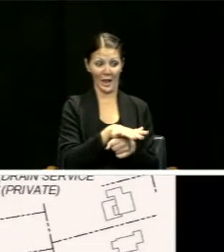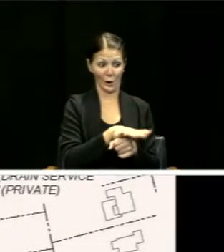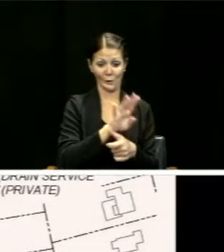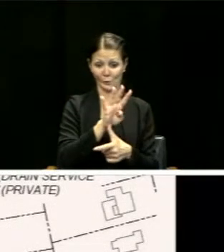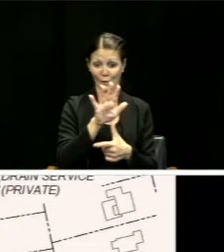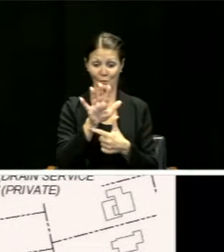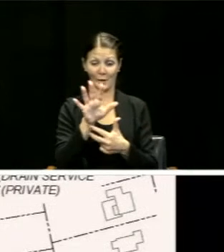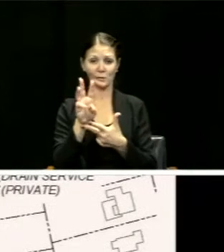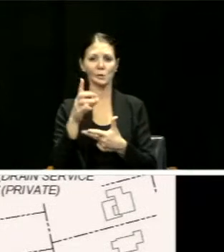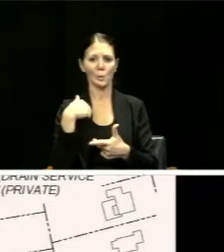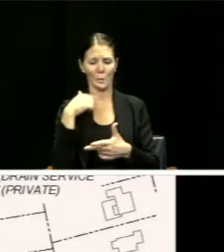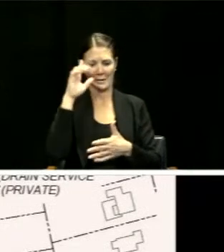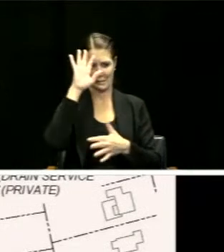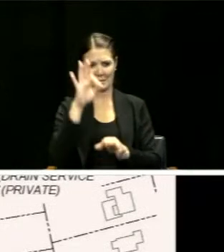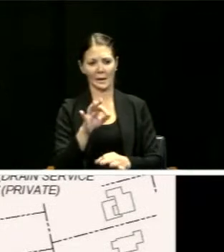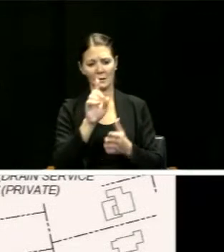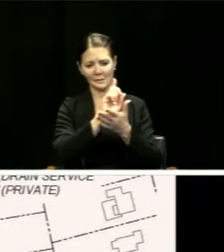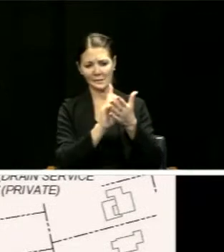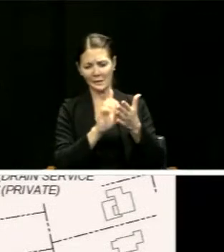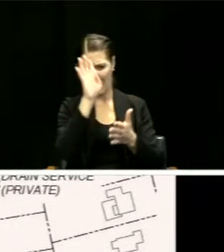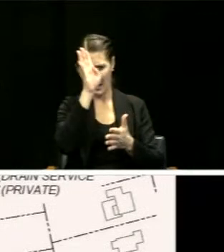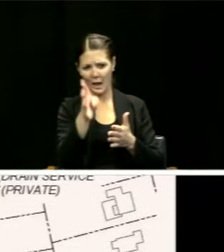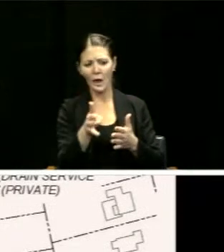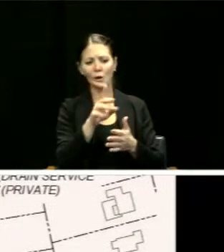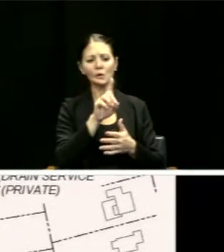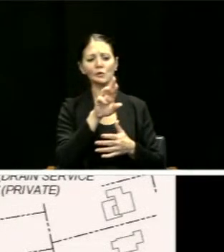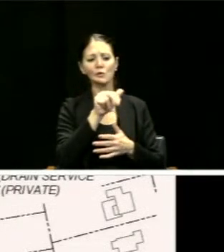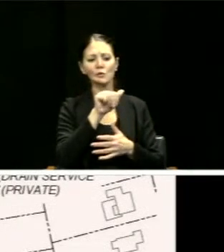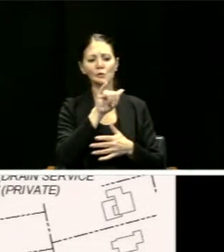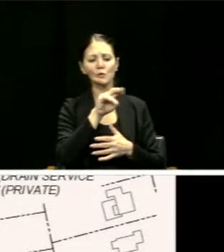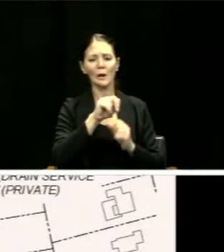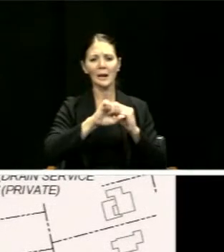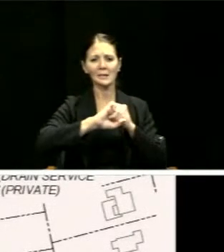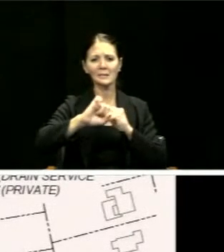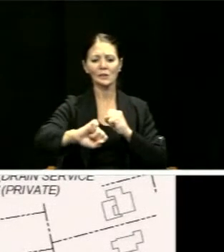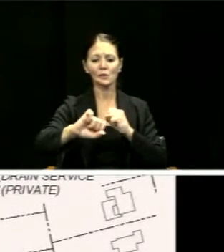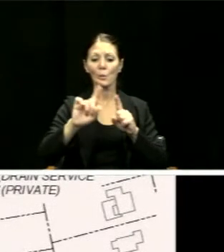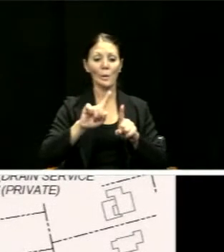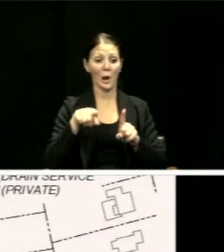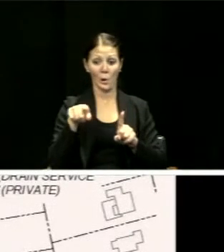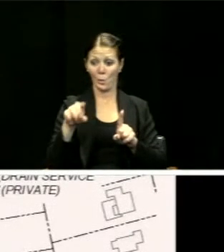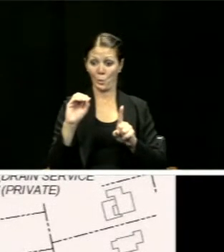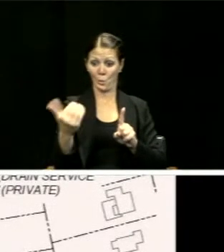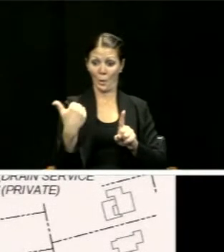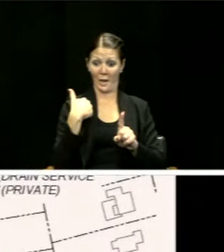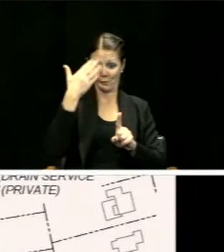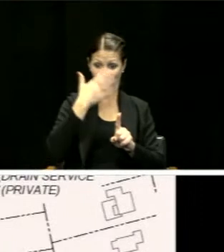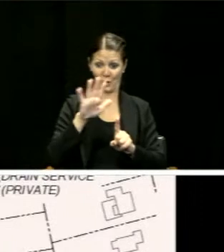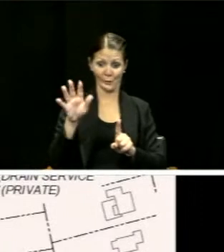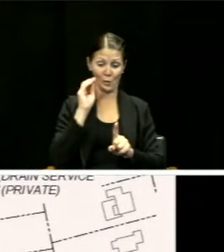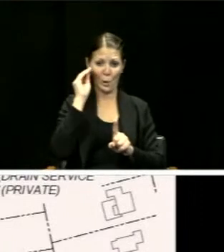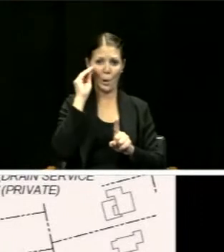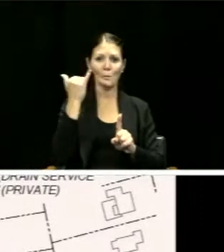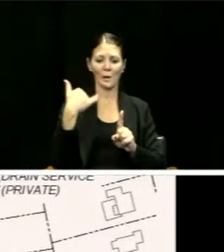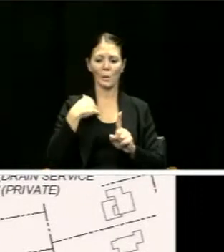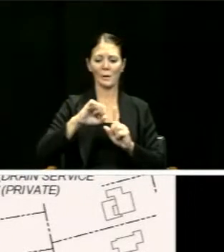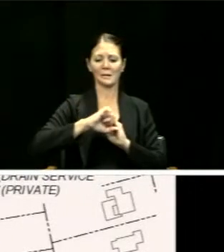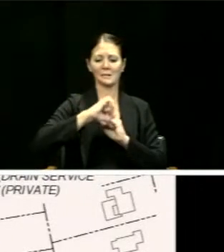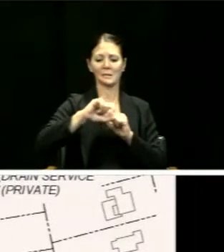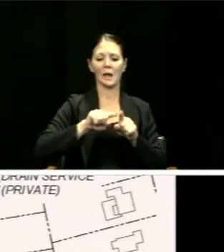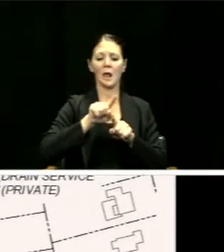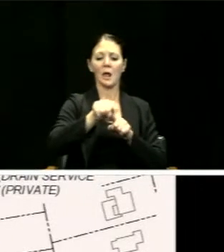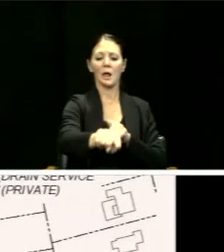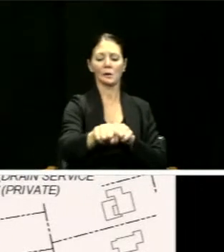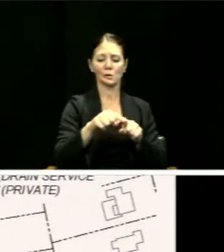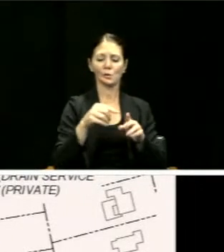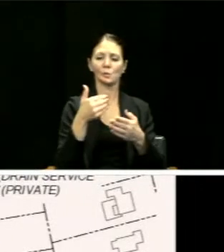drain extensions for those locations where you did not have drainage in front of your house. So we've extended the drainage to go up towards your